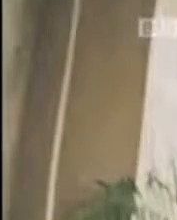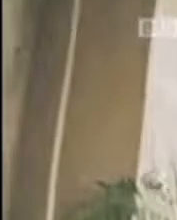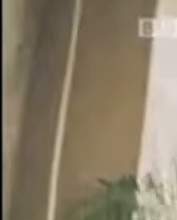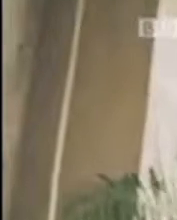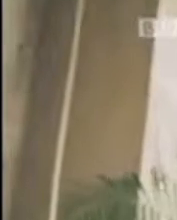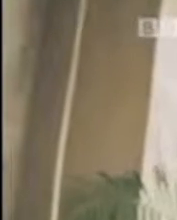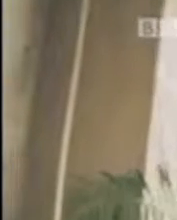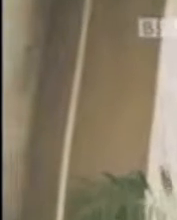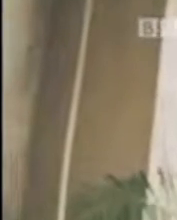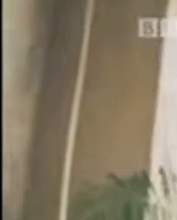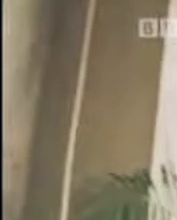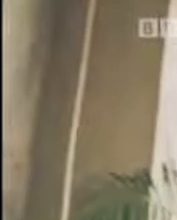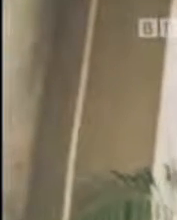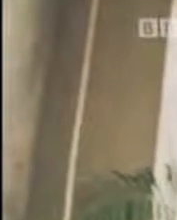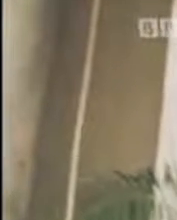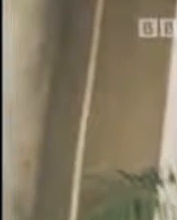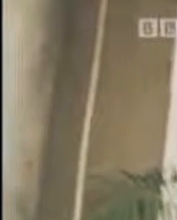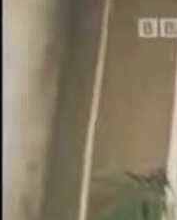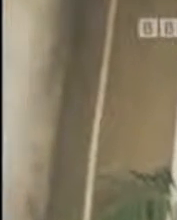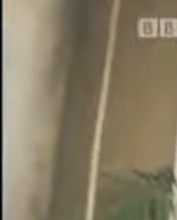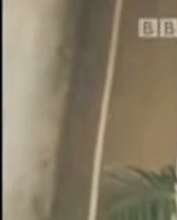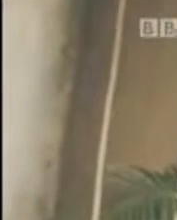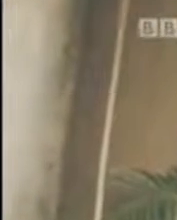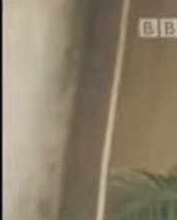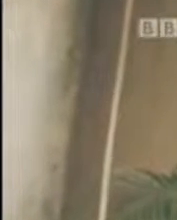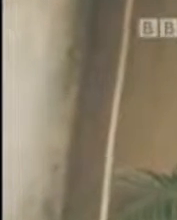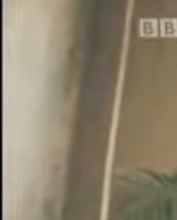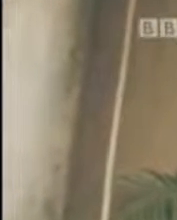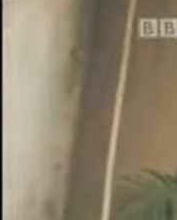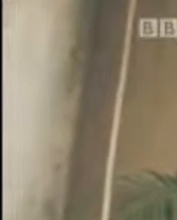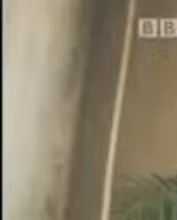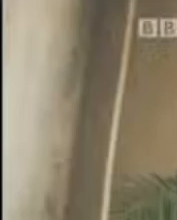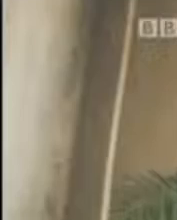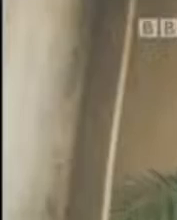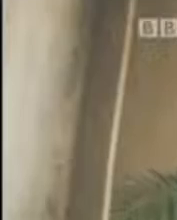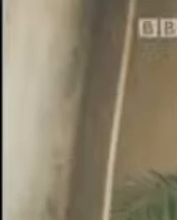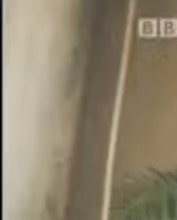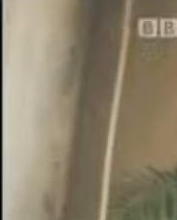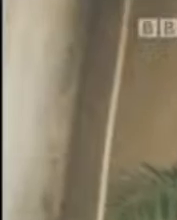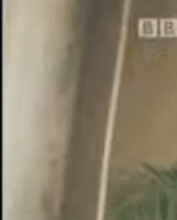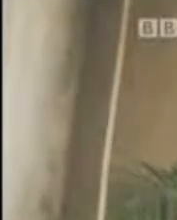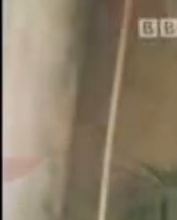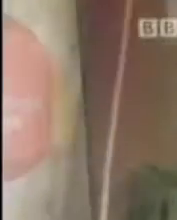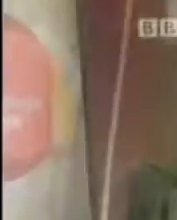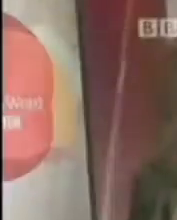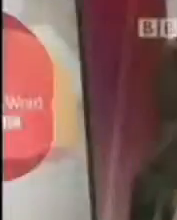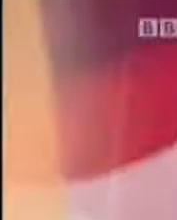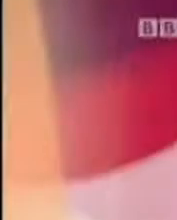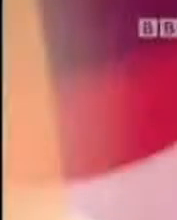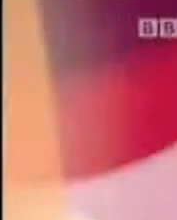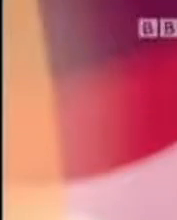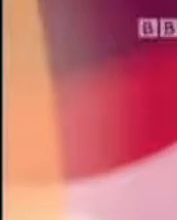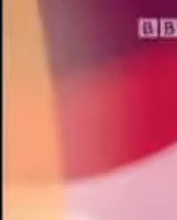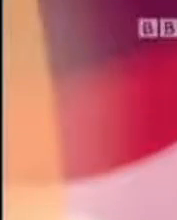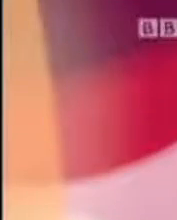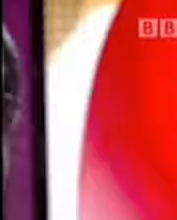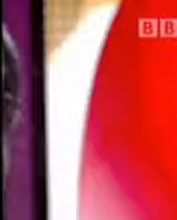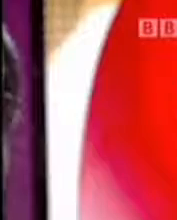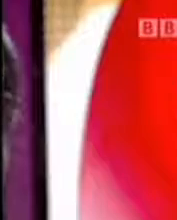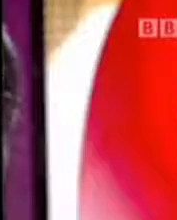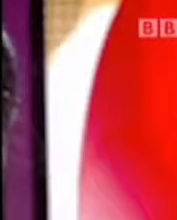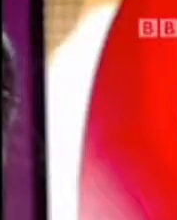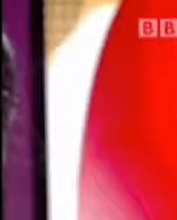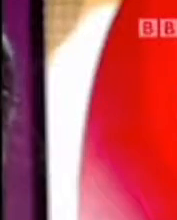I was labeled a Trikoshi, a wife of the gods, paying for a crime committed by a family member. Okay. The purpose of sharing